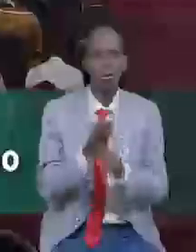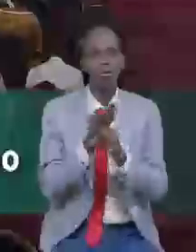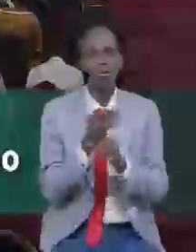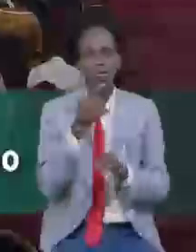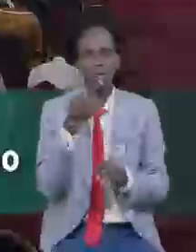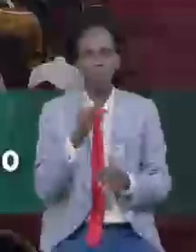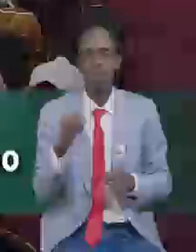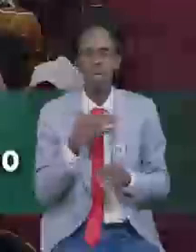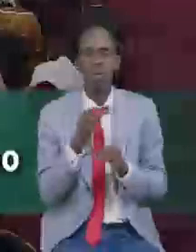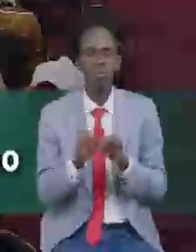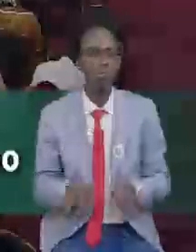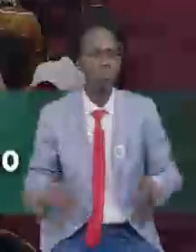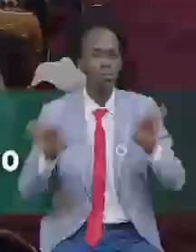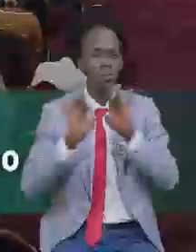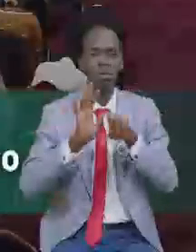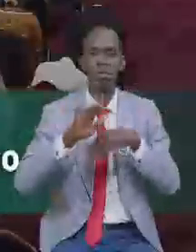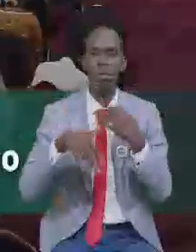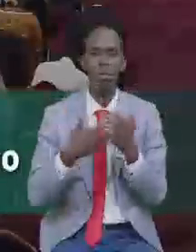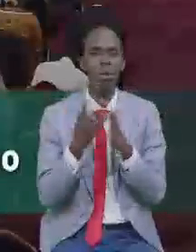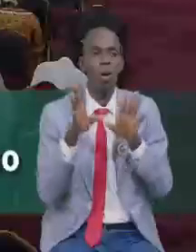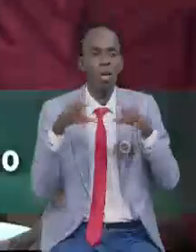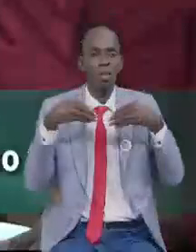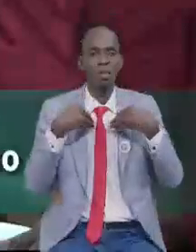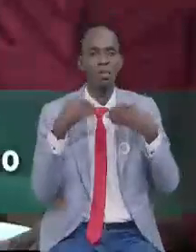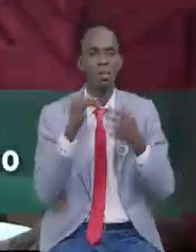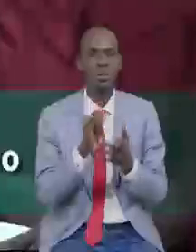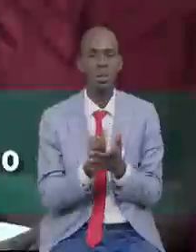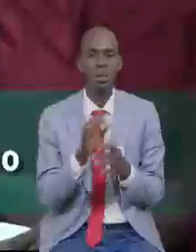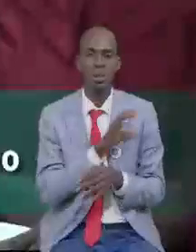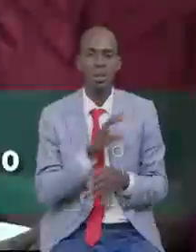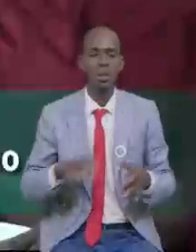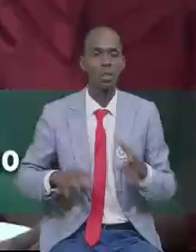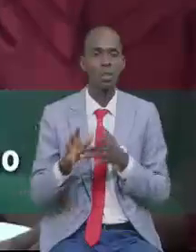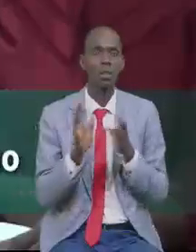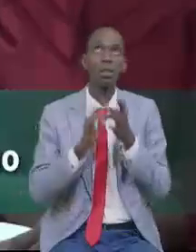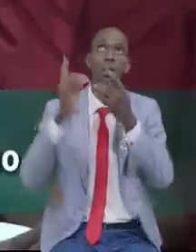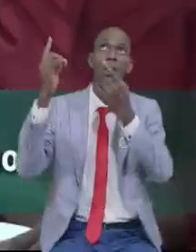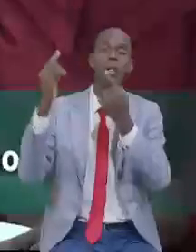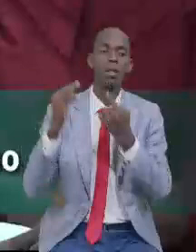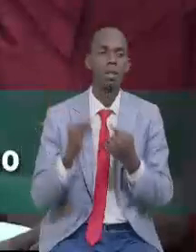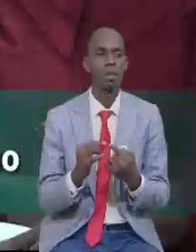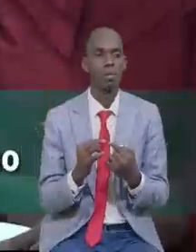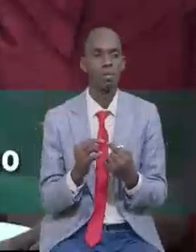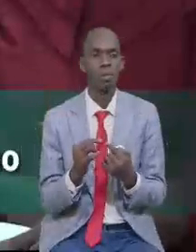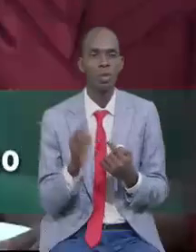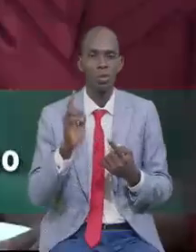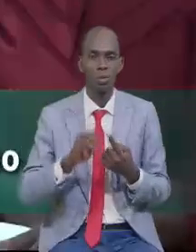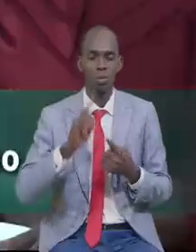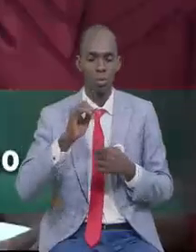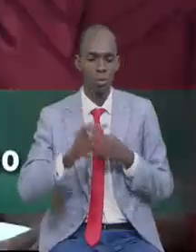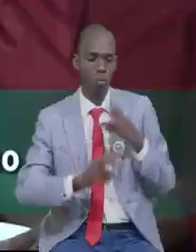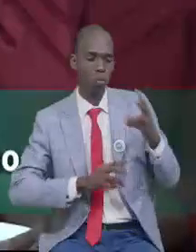of all acceptation, that Christ Jesus came into the